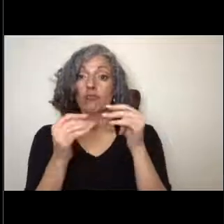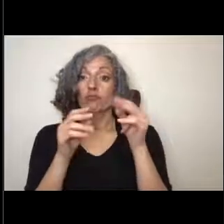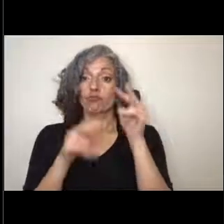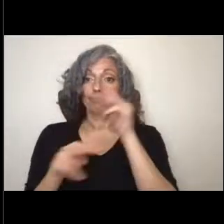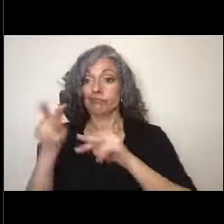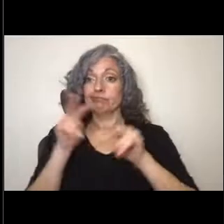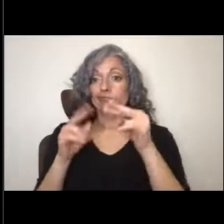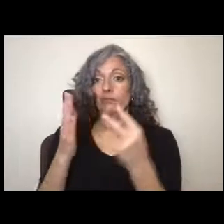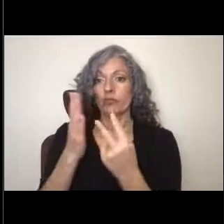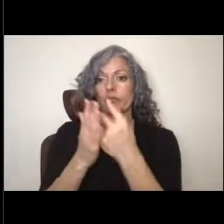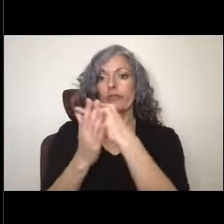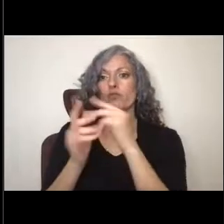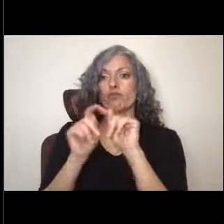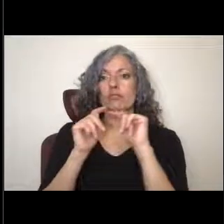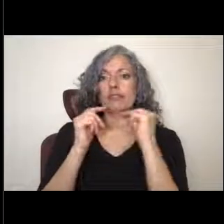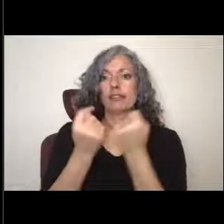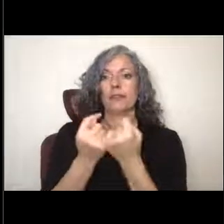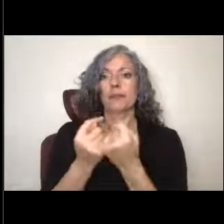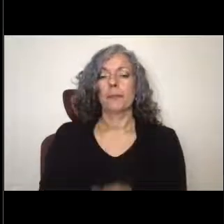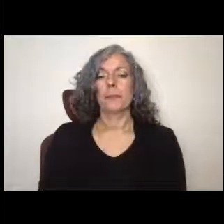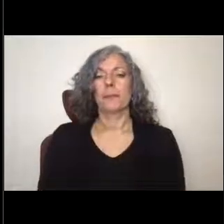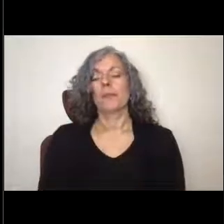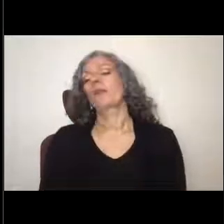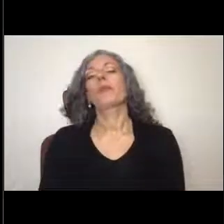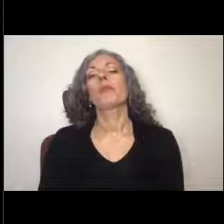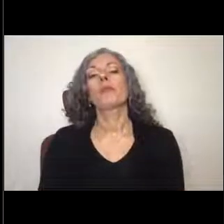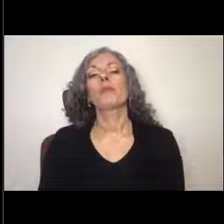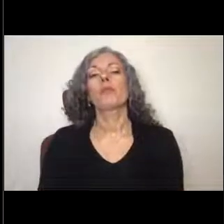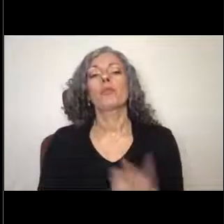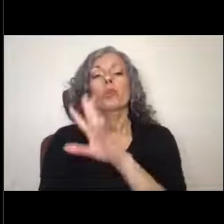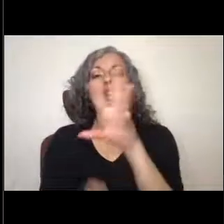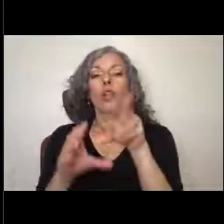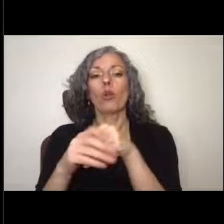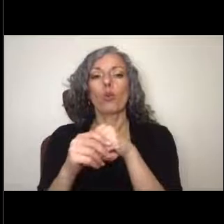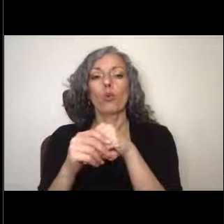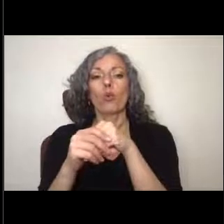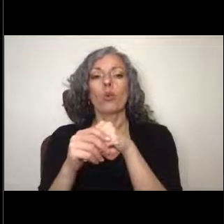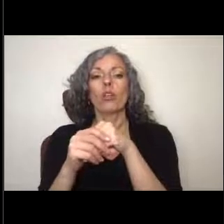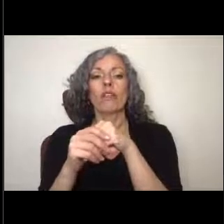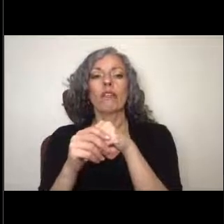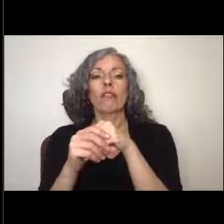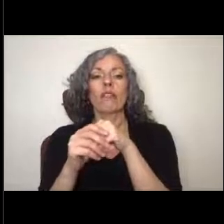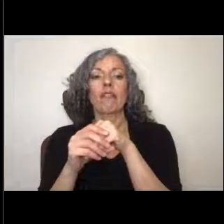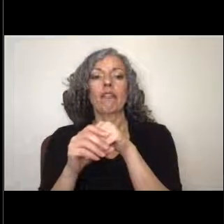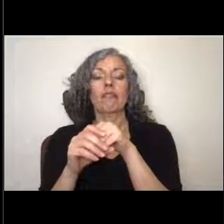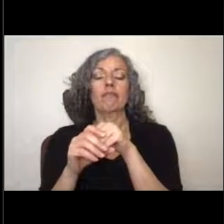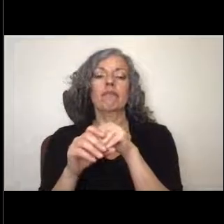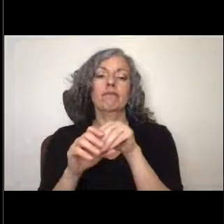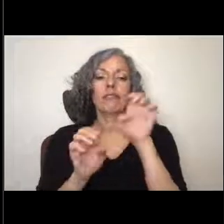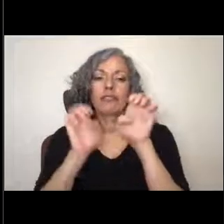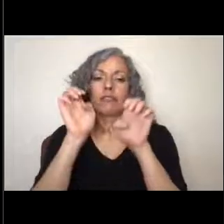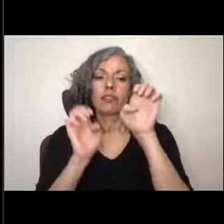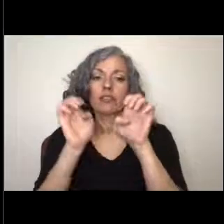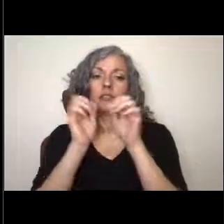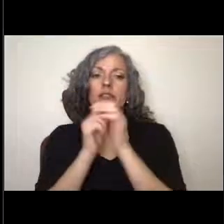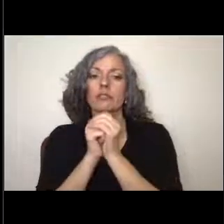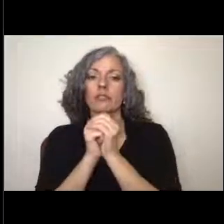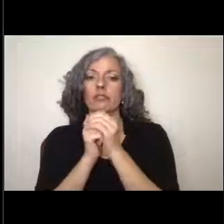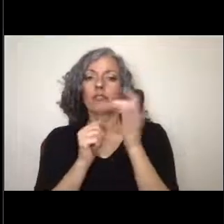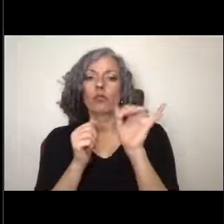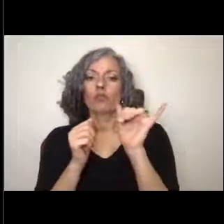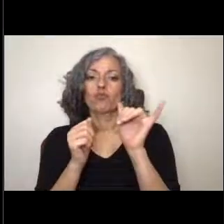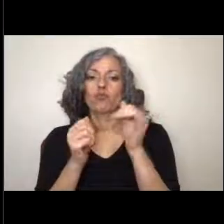and we're still talking about them. Next slide. We're going to include them in the assessment, a list of the projects in addition to a